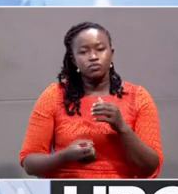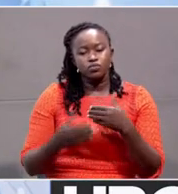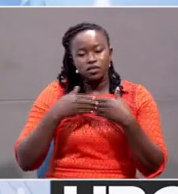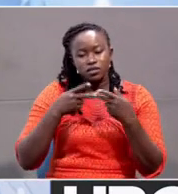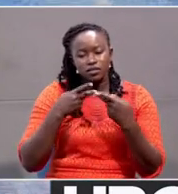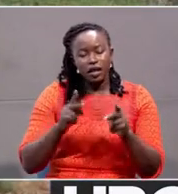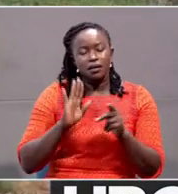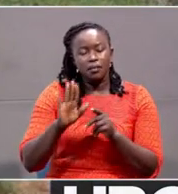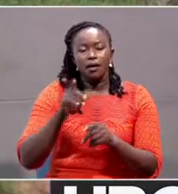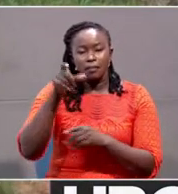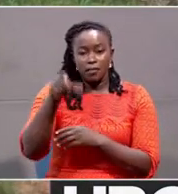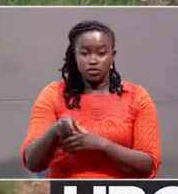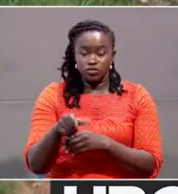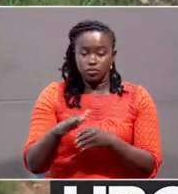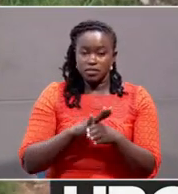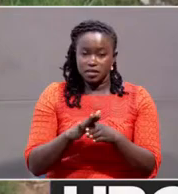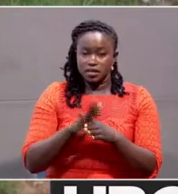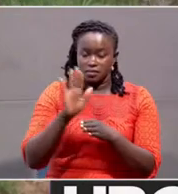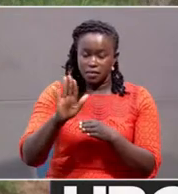Details follow.